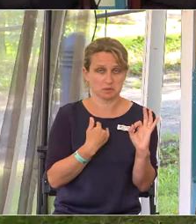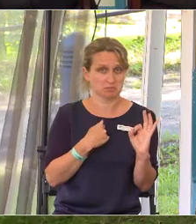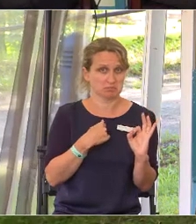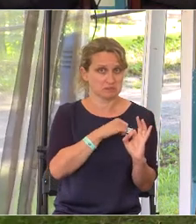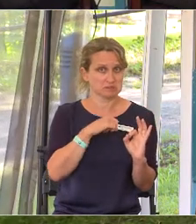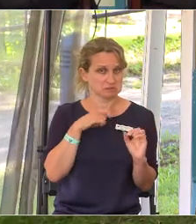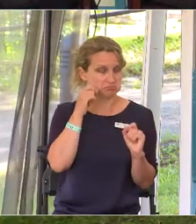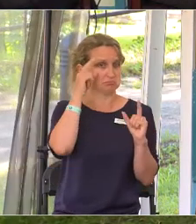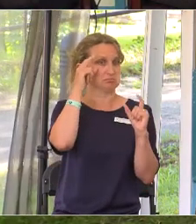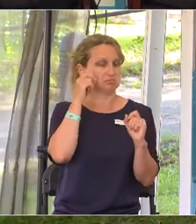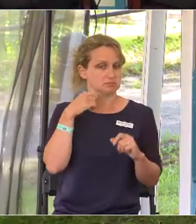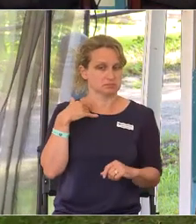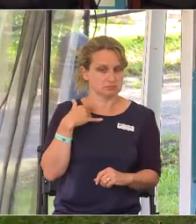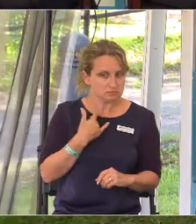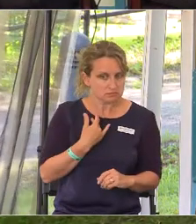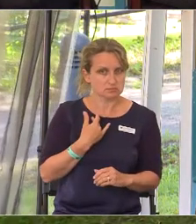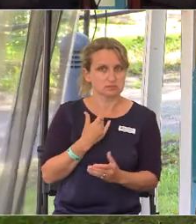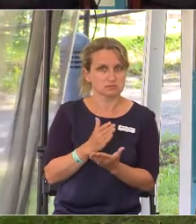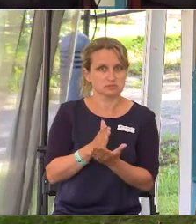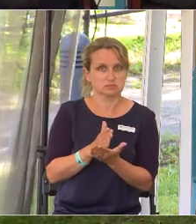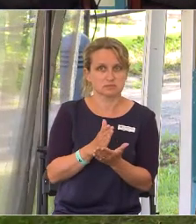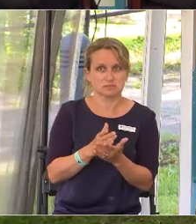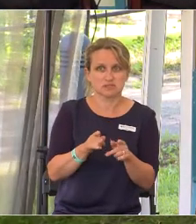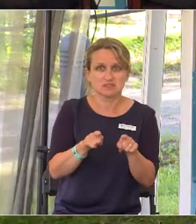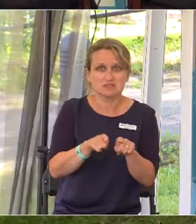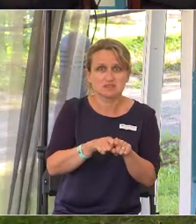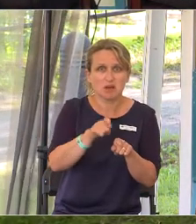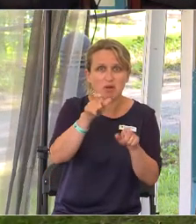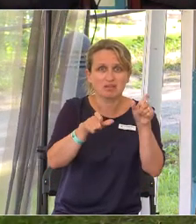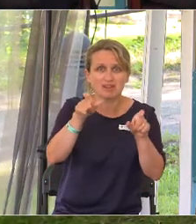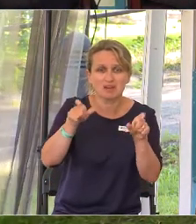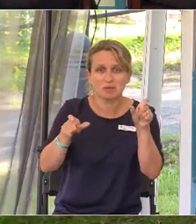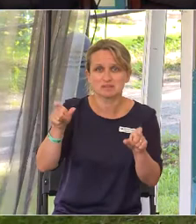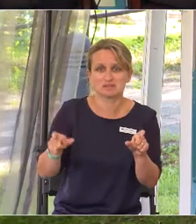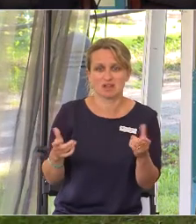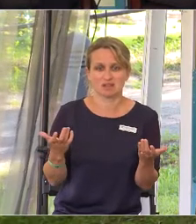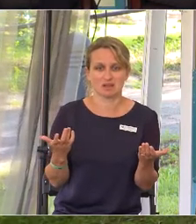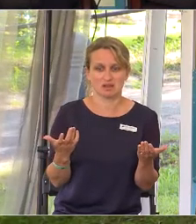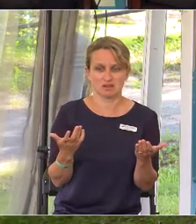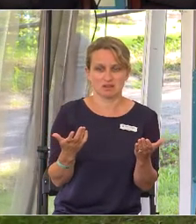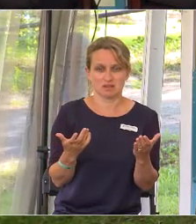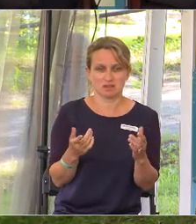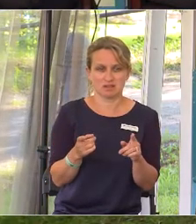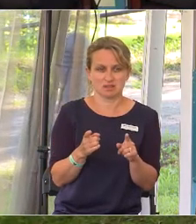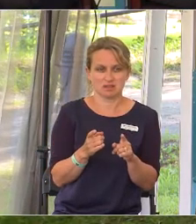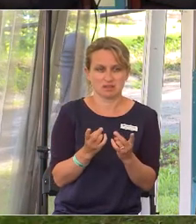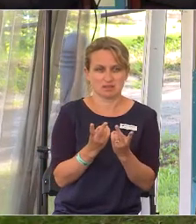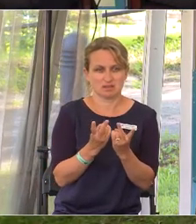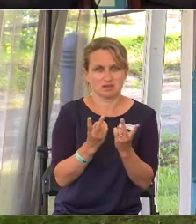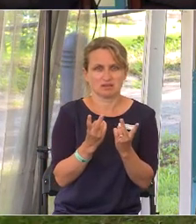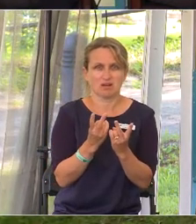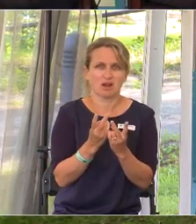actually, it's really weird that the same people in the yard are always talking about getting canceled.